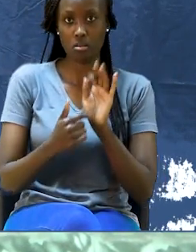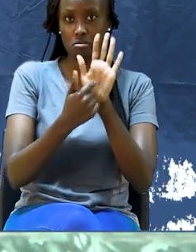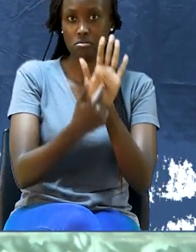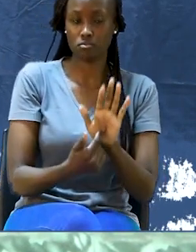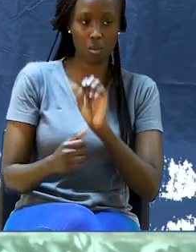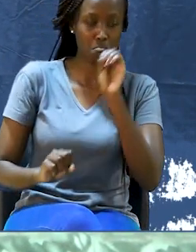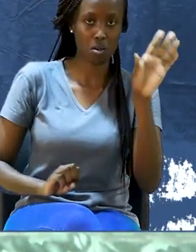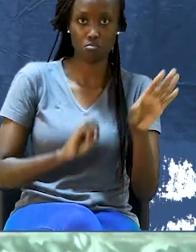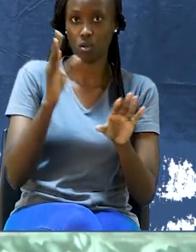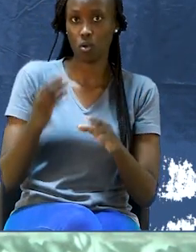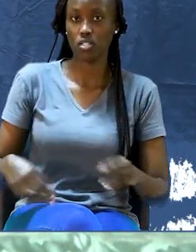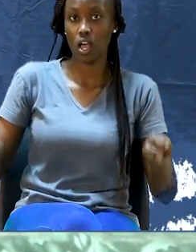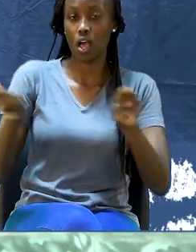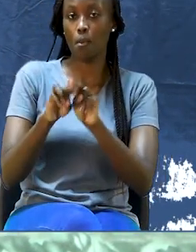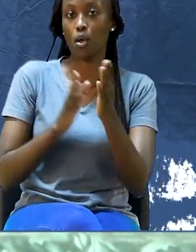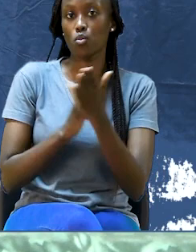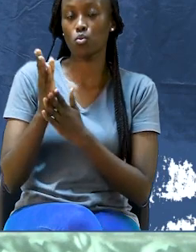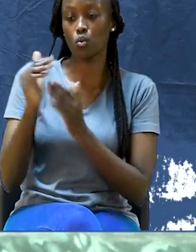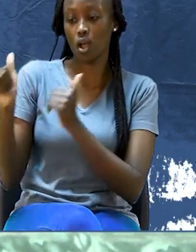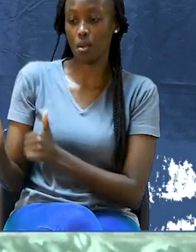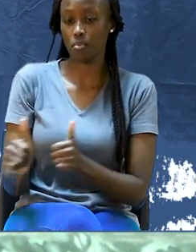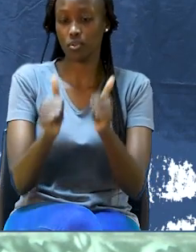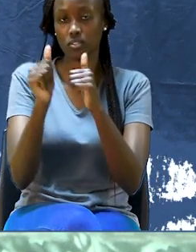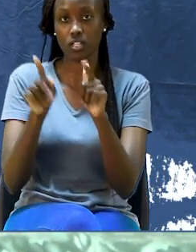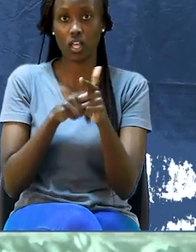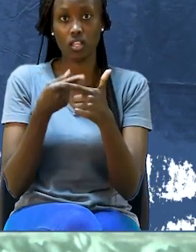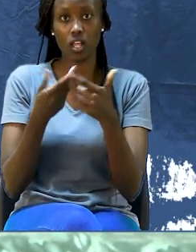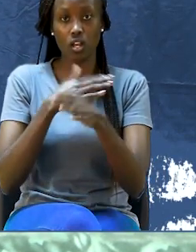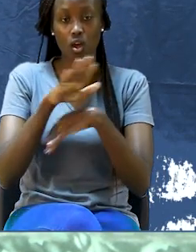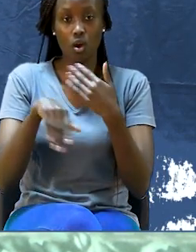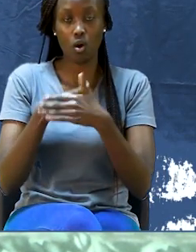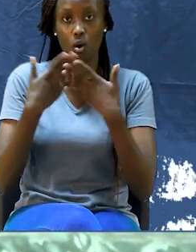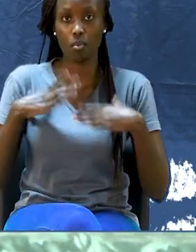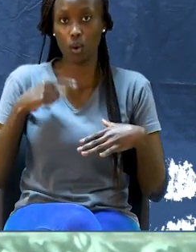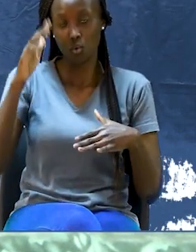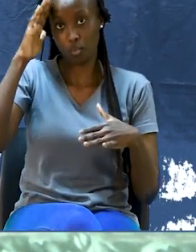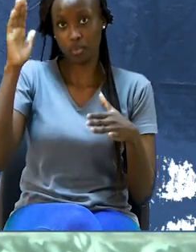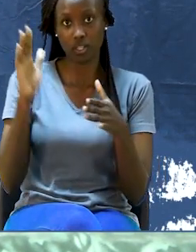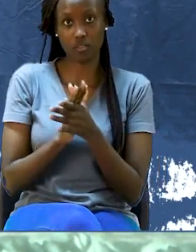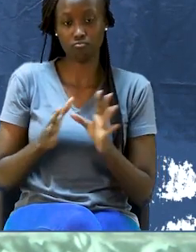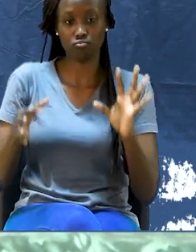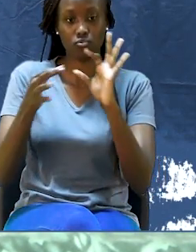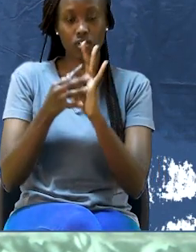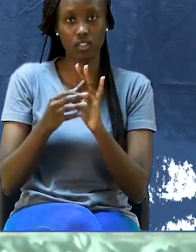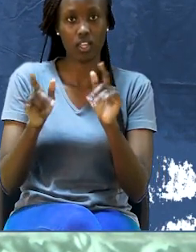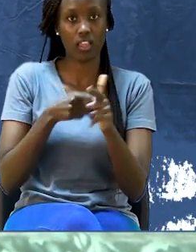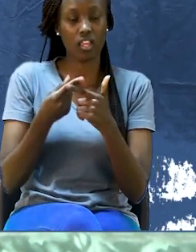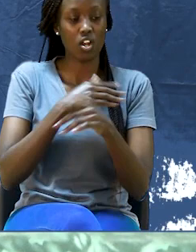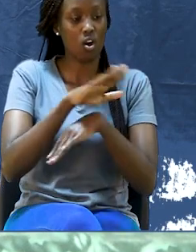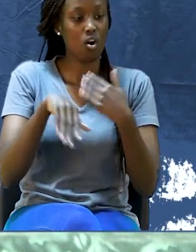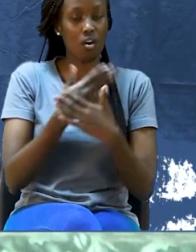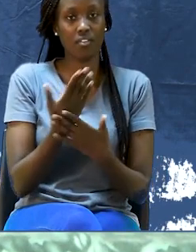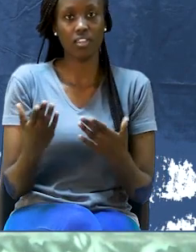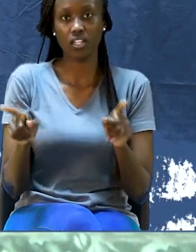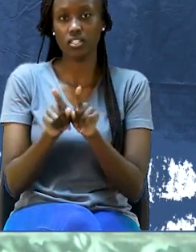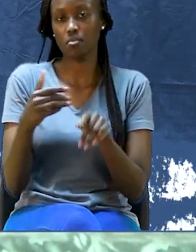done through the apostles. All who believed were together and had all things in common. And they were selling